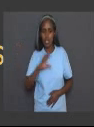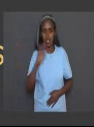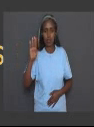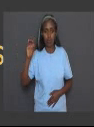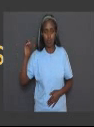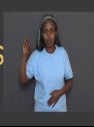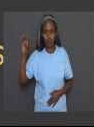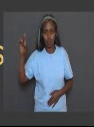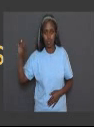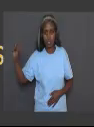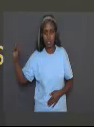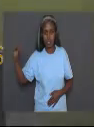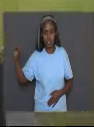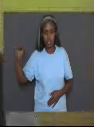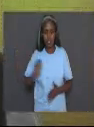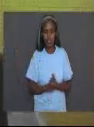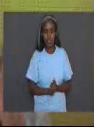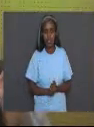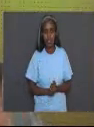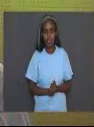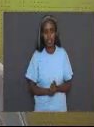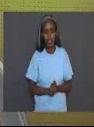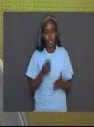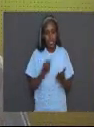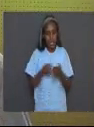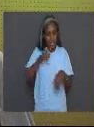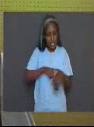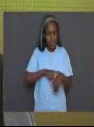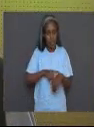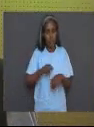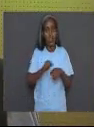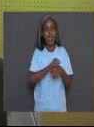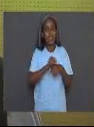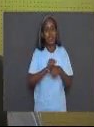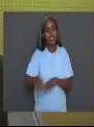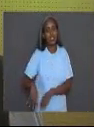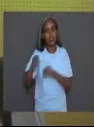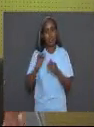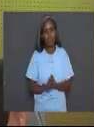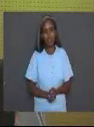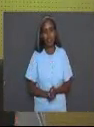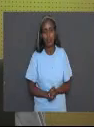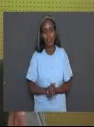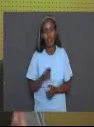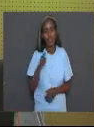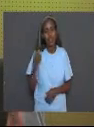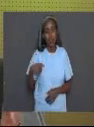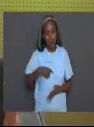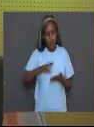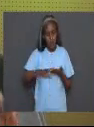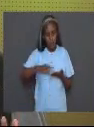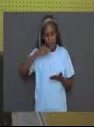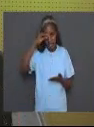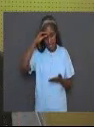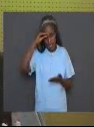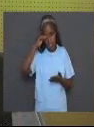fund decides upon. It is time for an activity, students. We have learned a number of